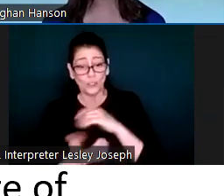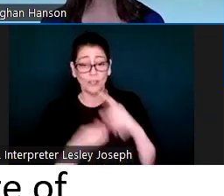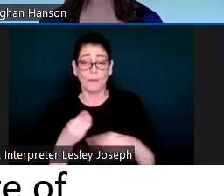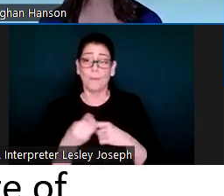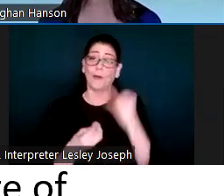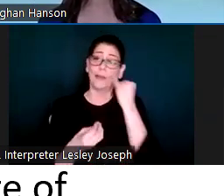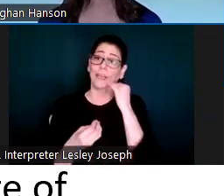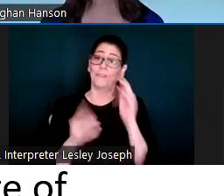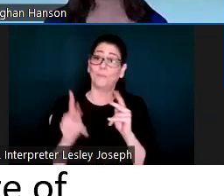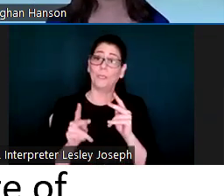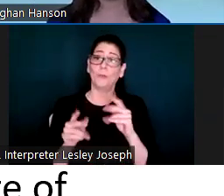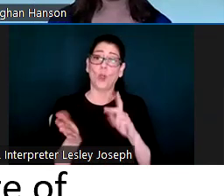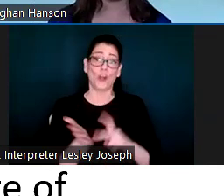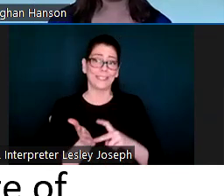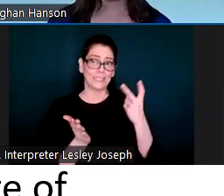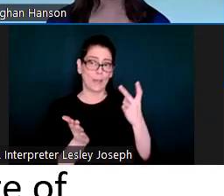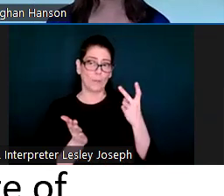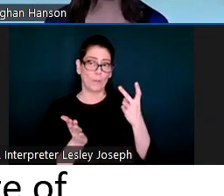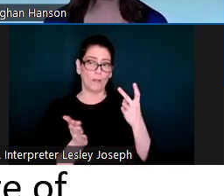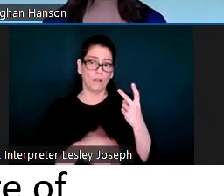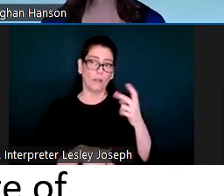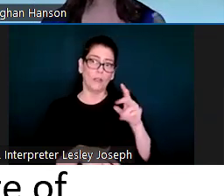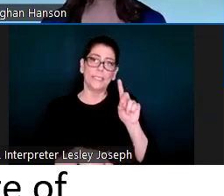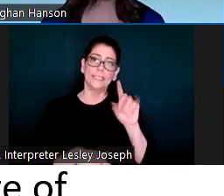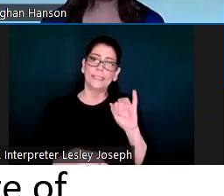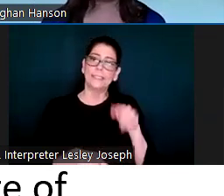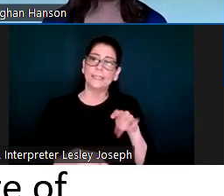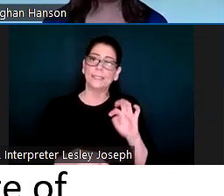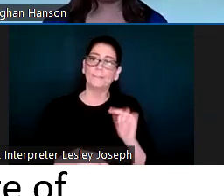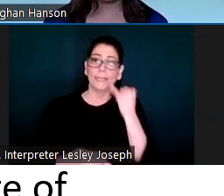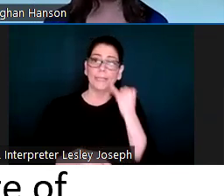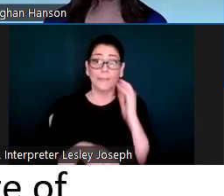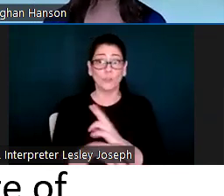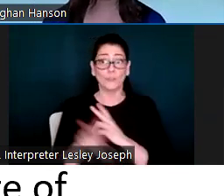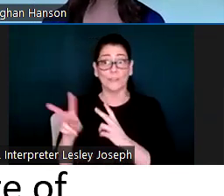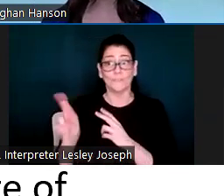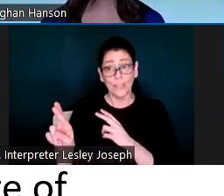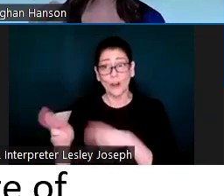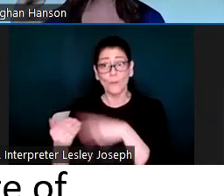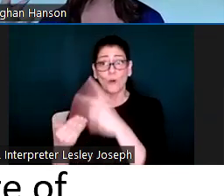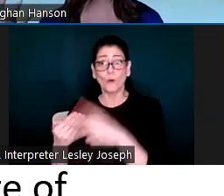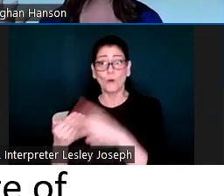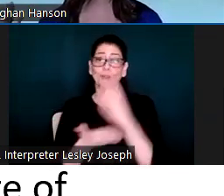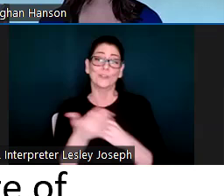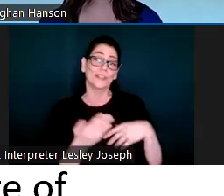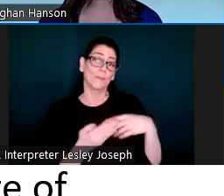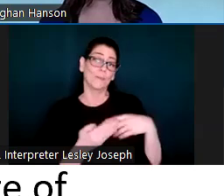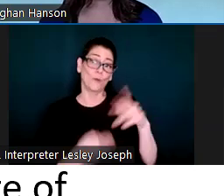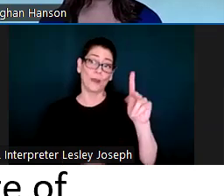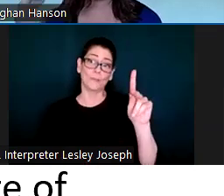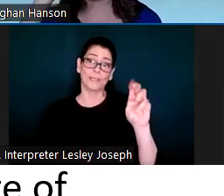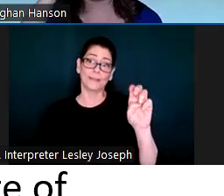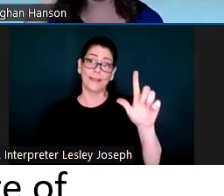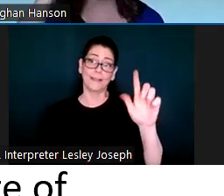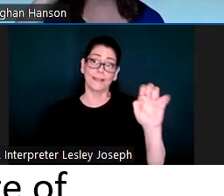are double dipping if they're utilizing VR programs or some of the other programs that even Kelly talked about versus the